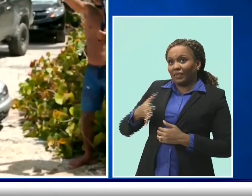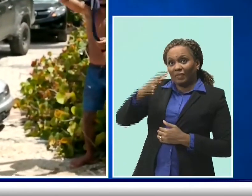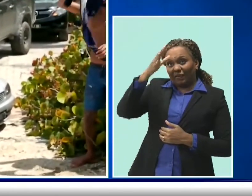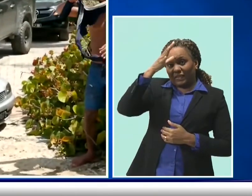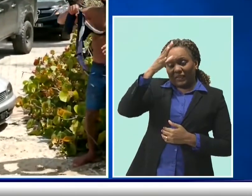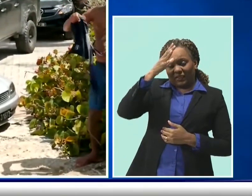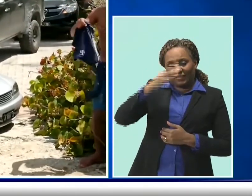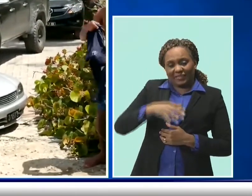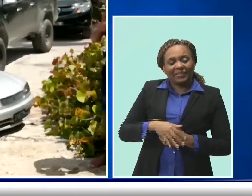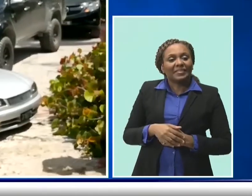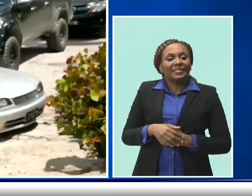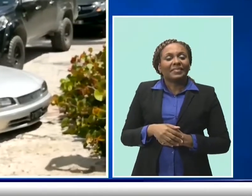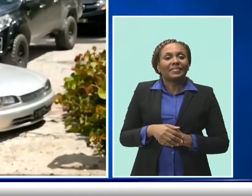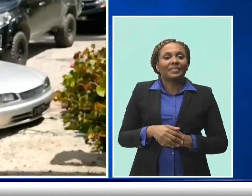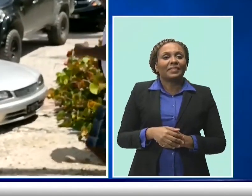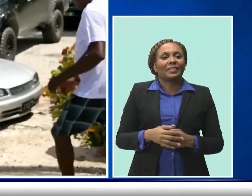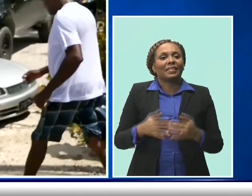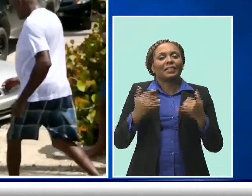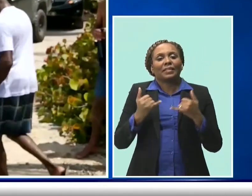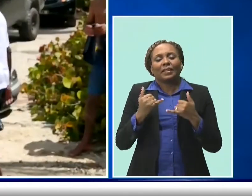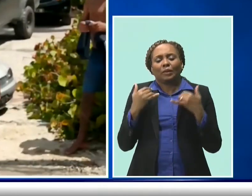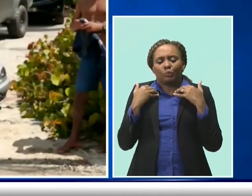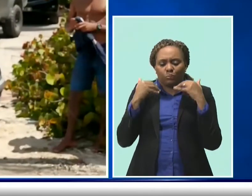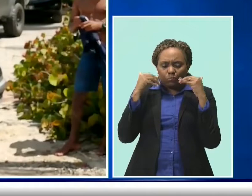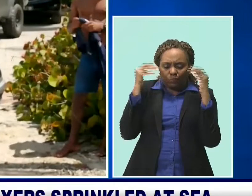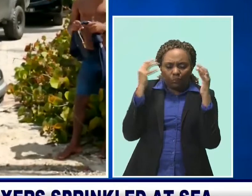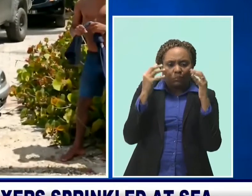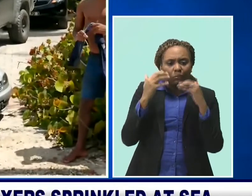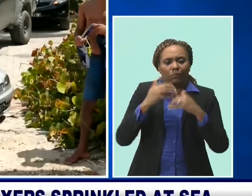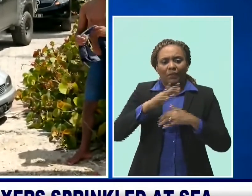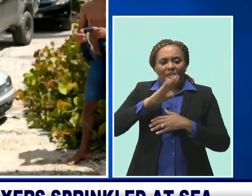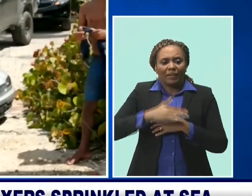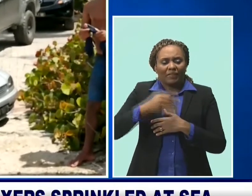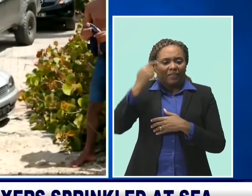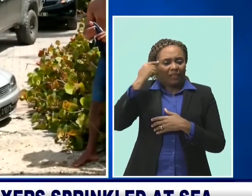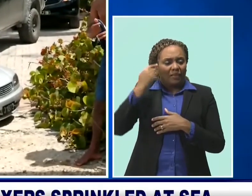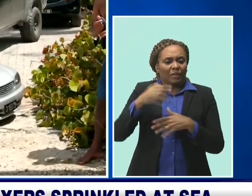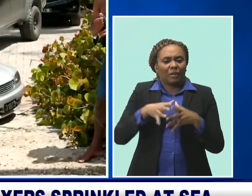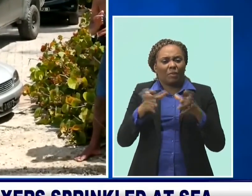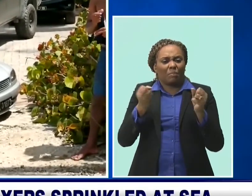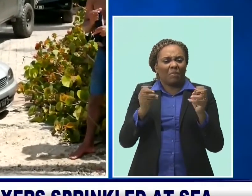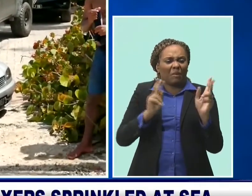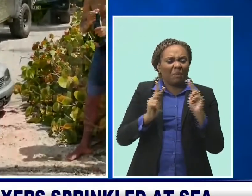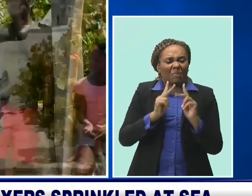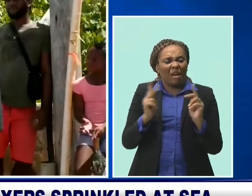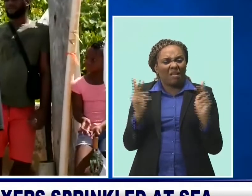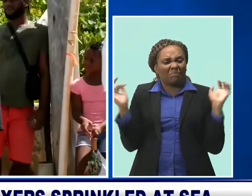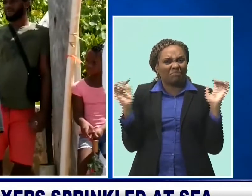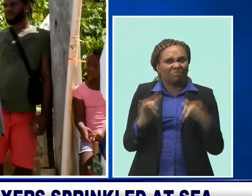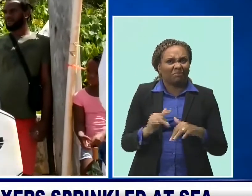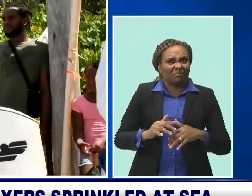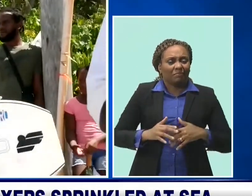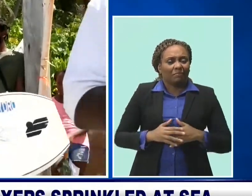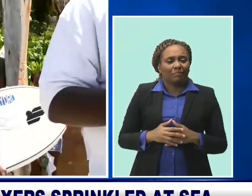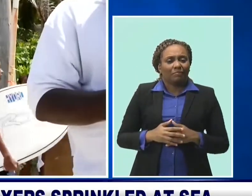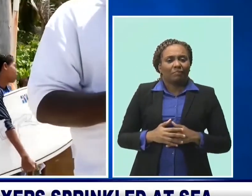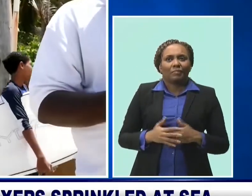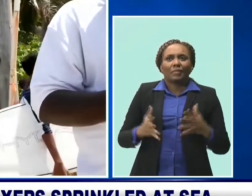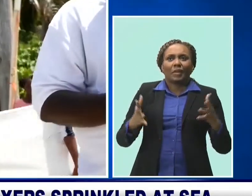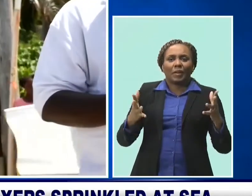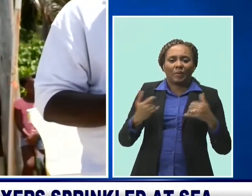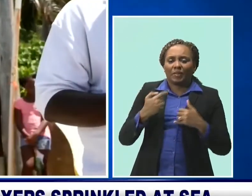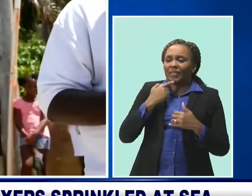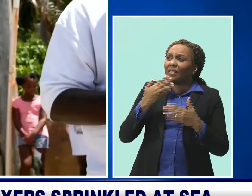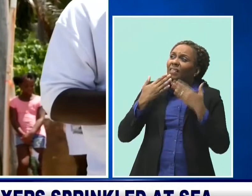never expected so many people here to support the event. First of all, we want to thank God